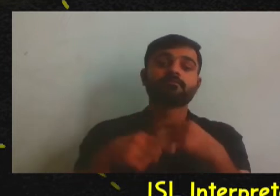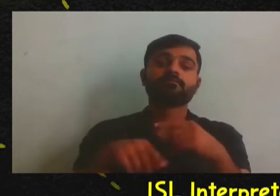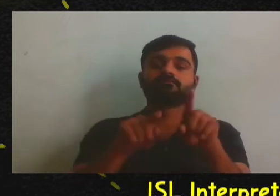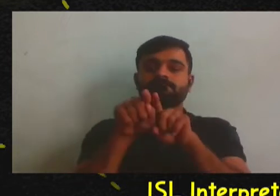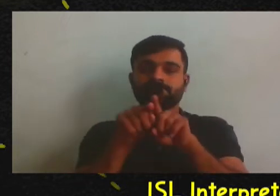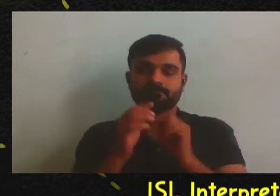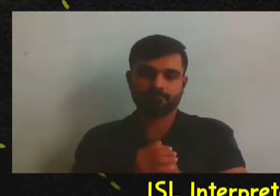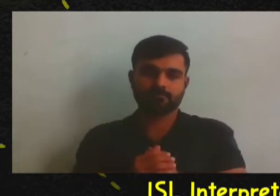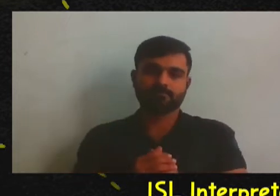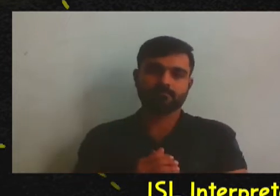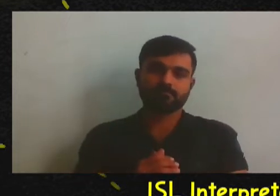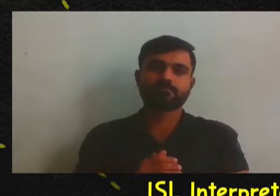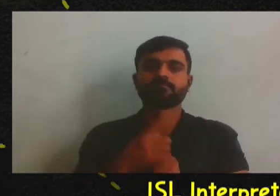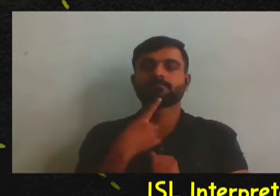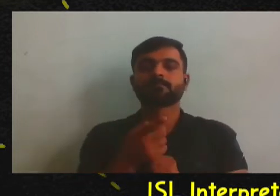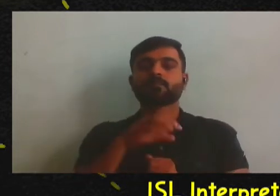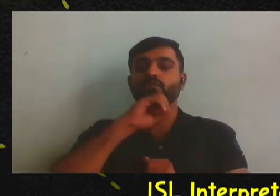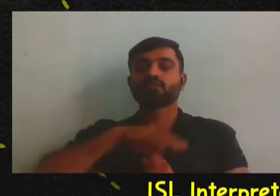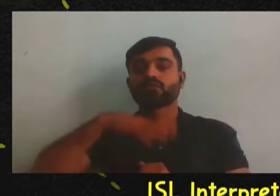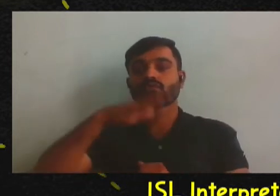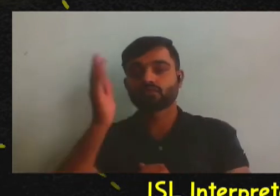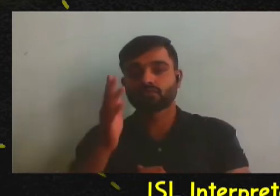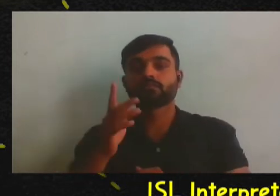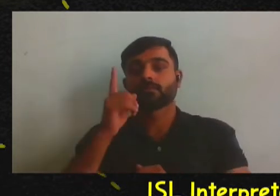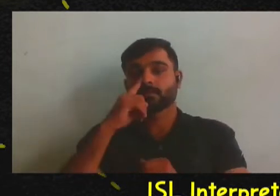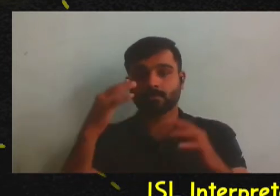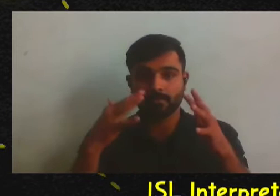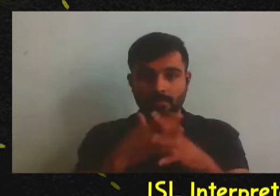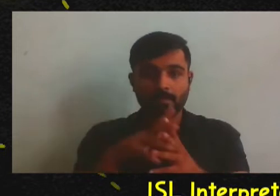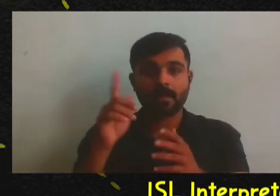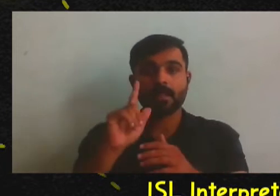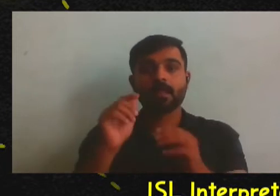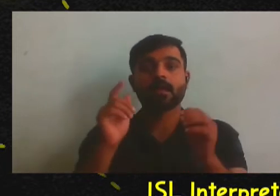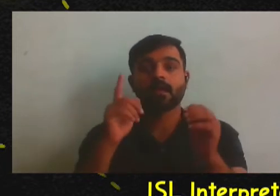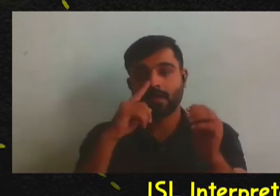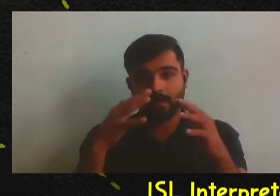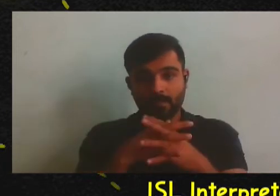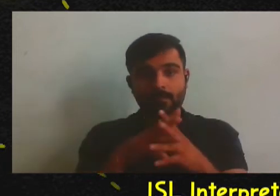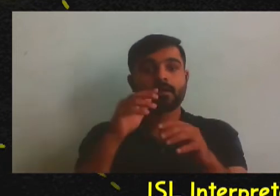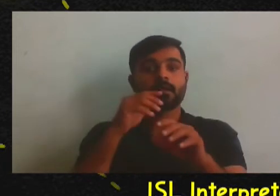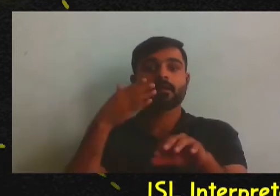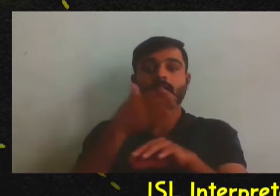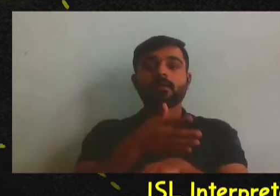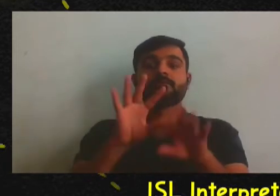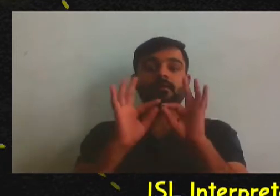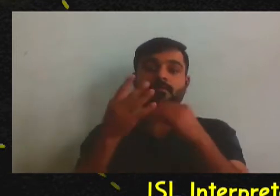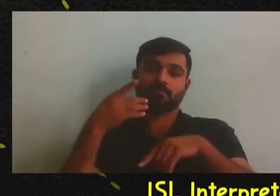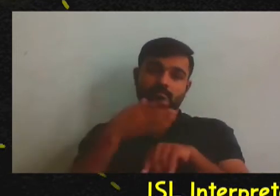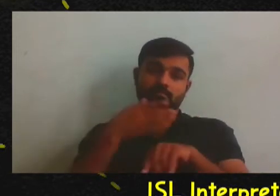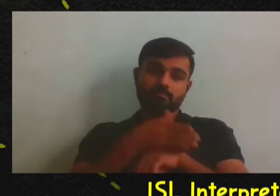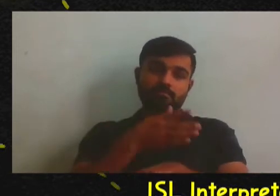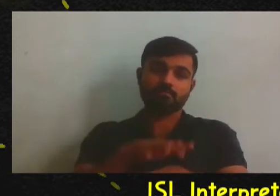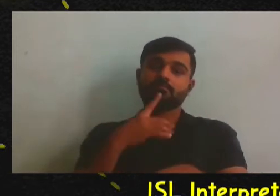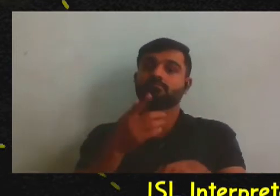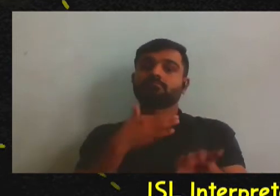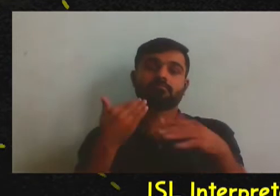example, say young lesbian women who are being hounded by their families because they've identified